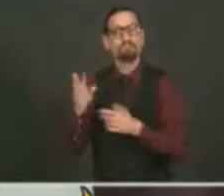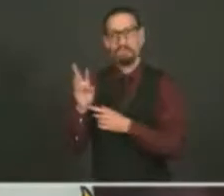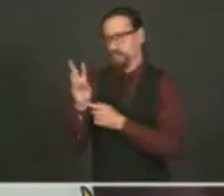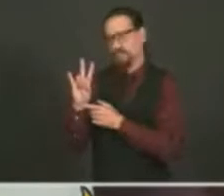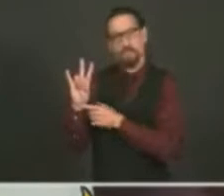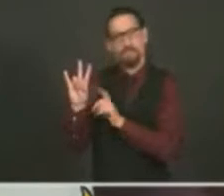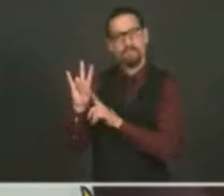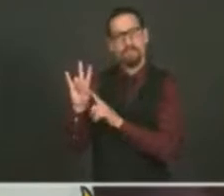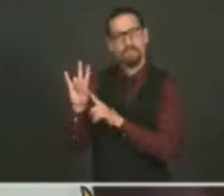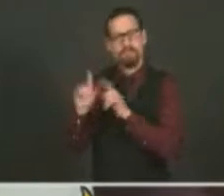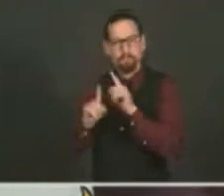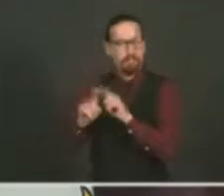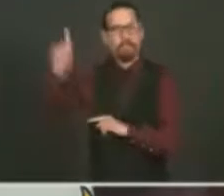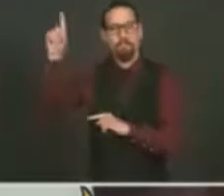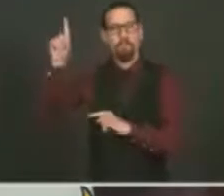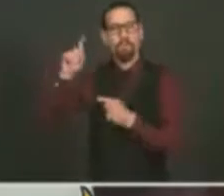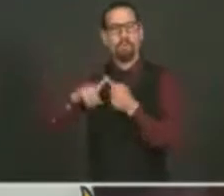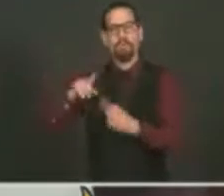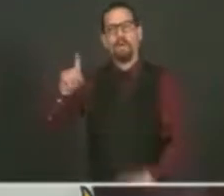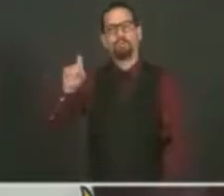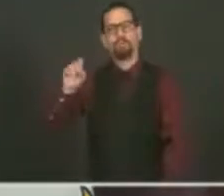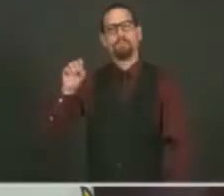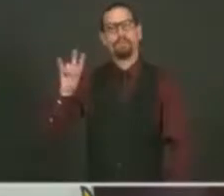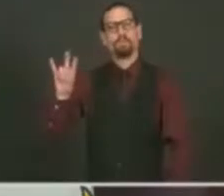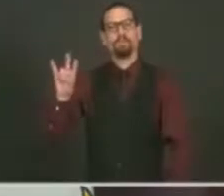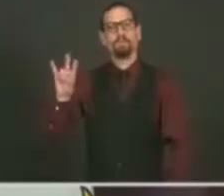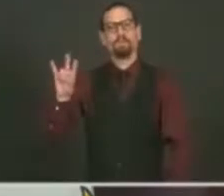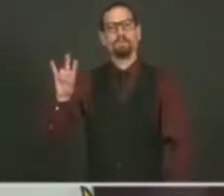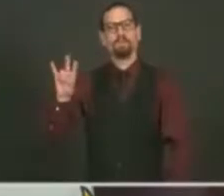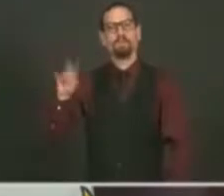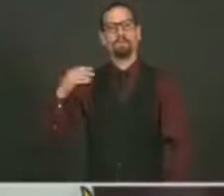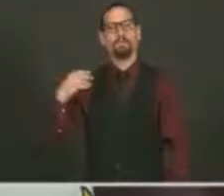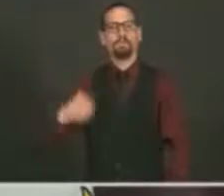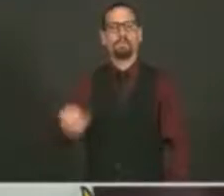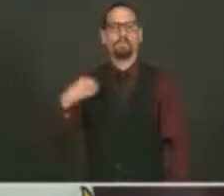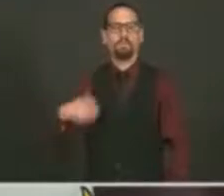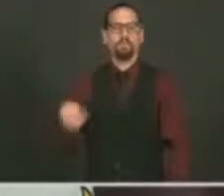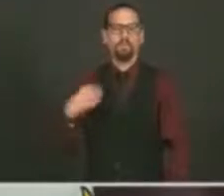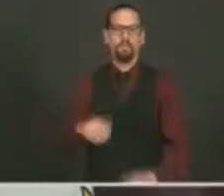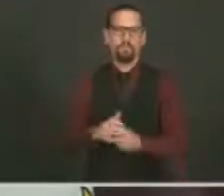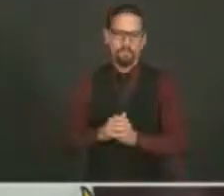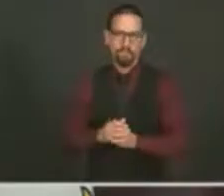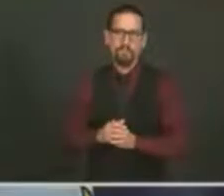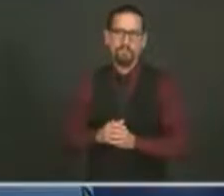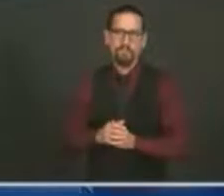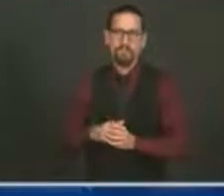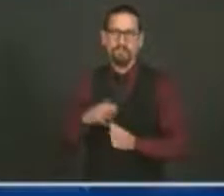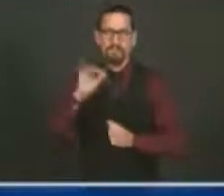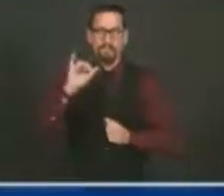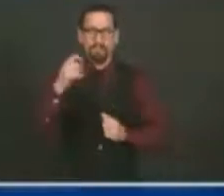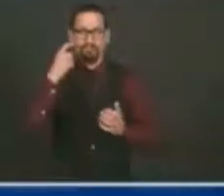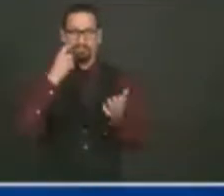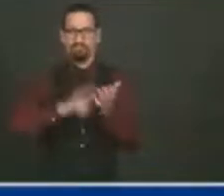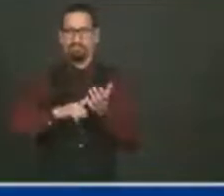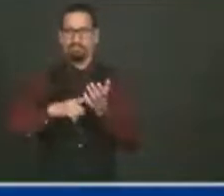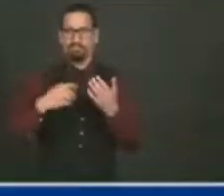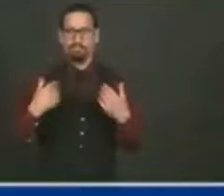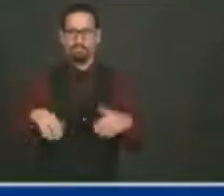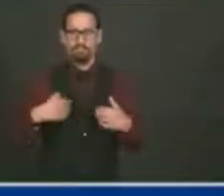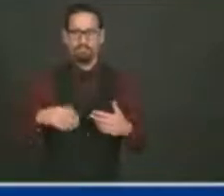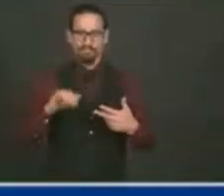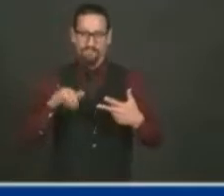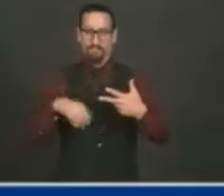new hospitalizations to 106 new hospitalizations. And you'll note on the screen before you, new